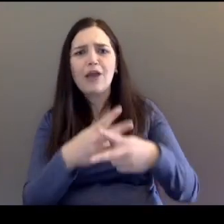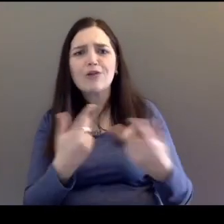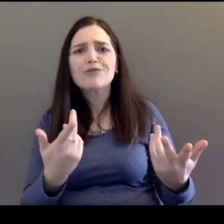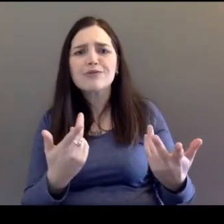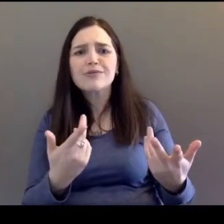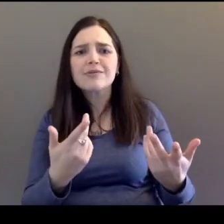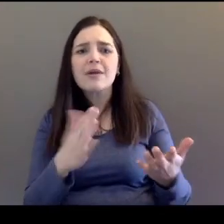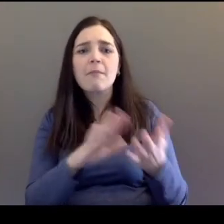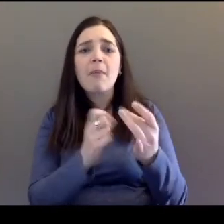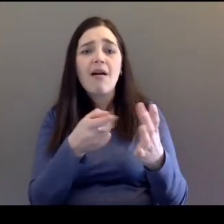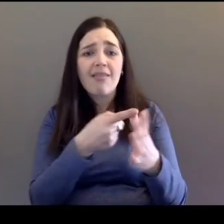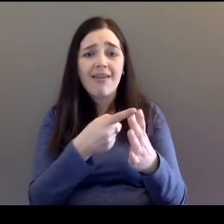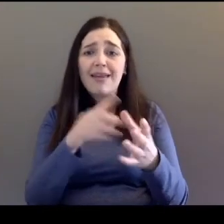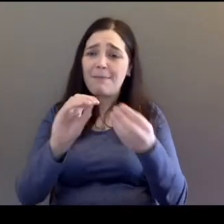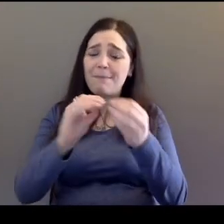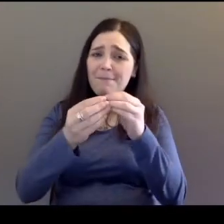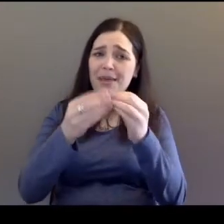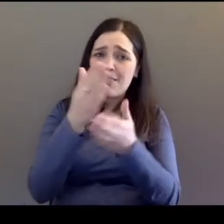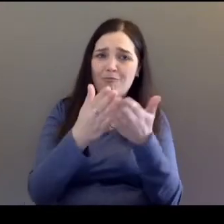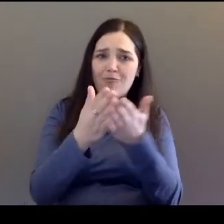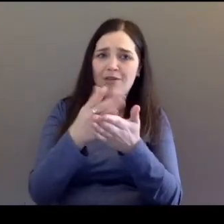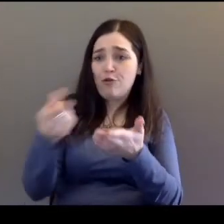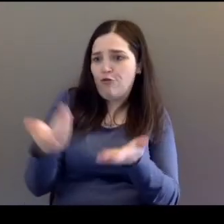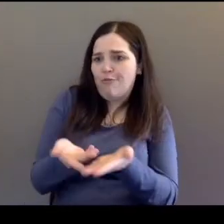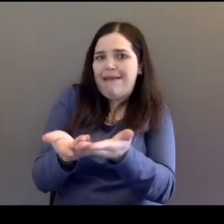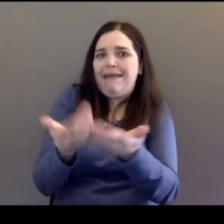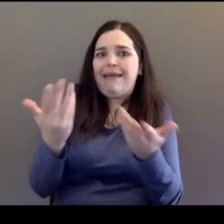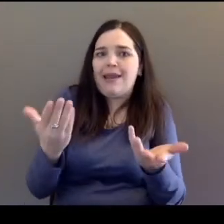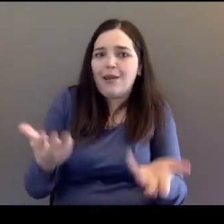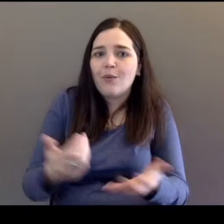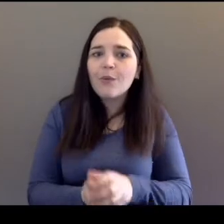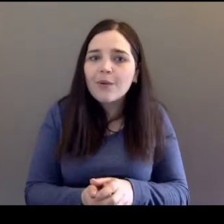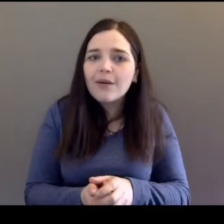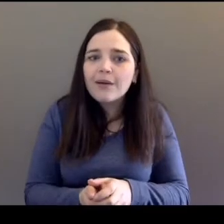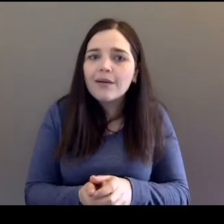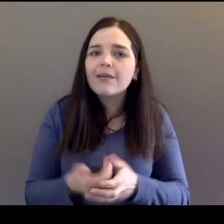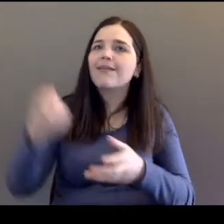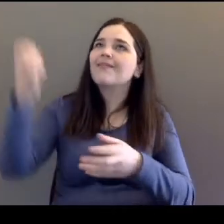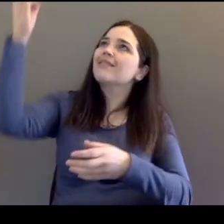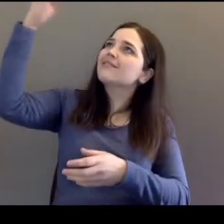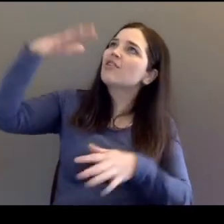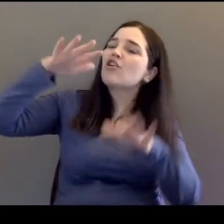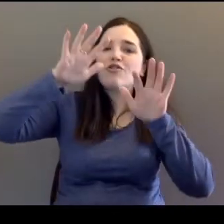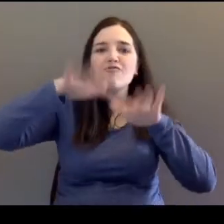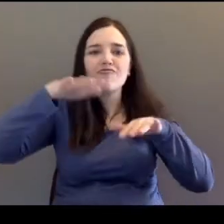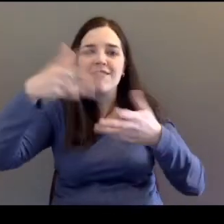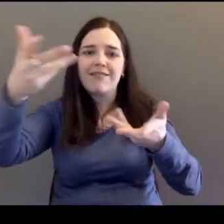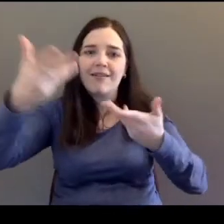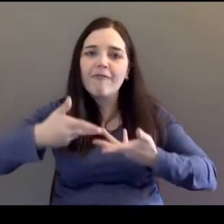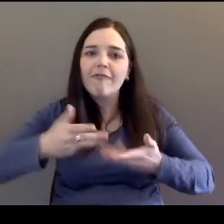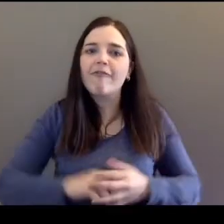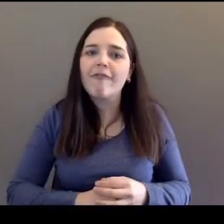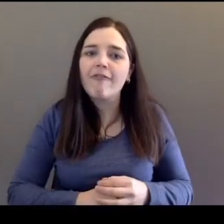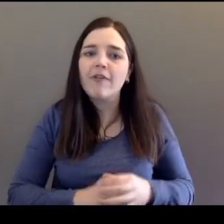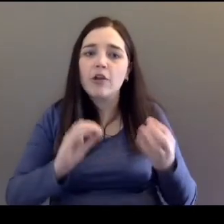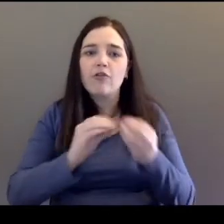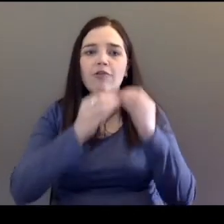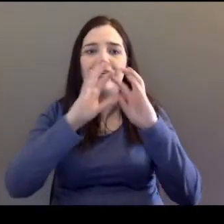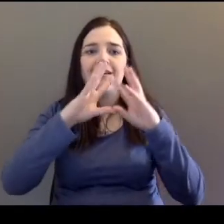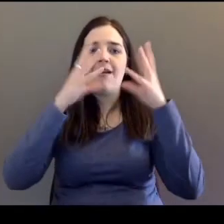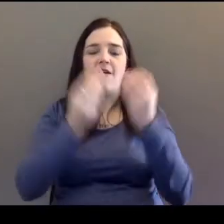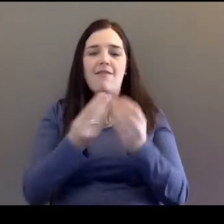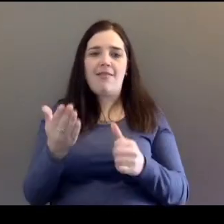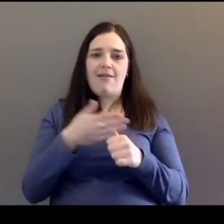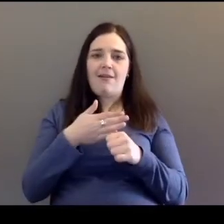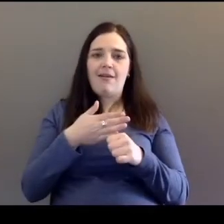"Martha, he made the bread that you're baking. He set the sun and the rain. He created everything in the beginning,